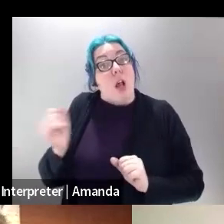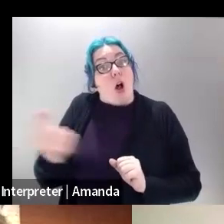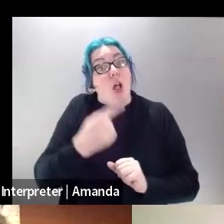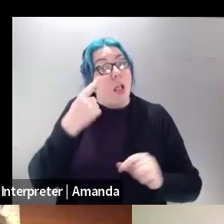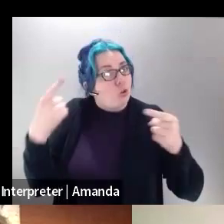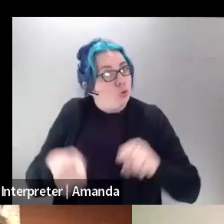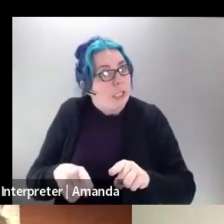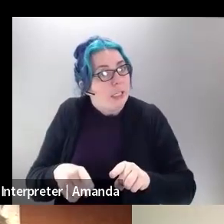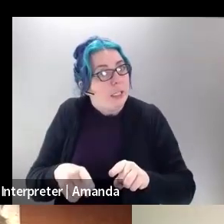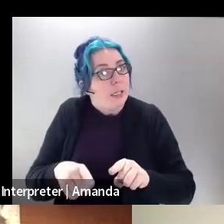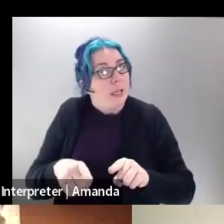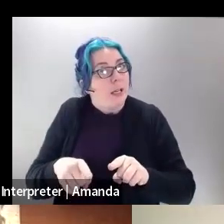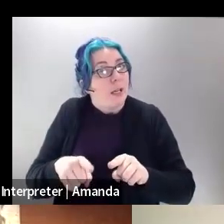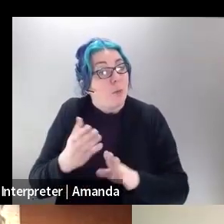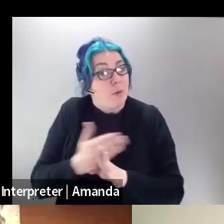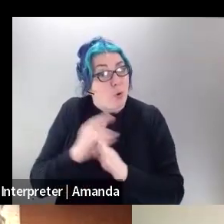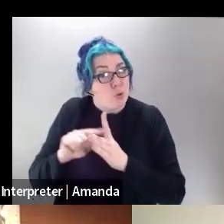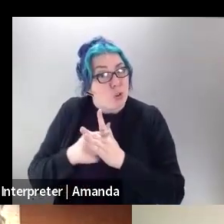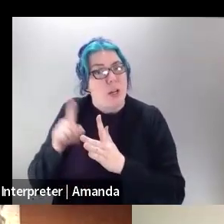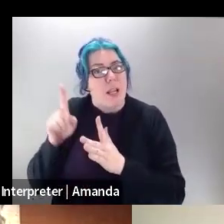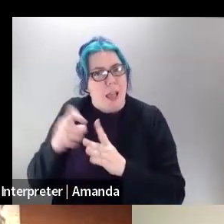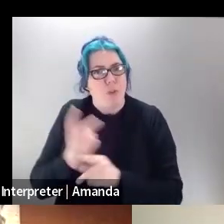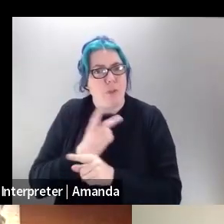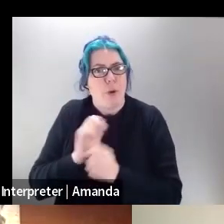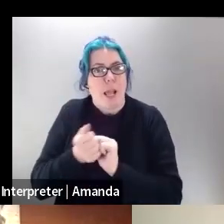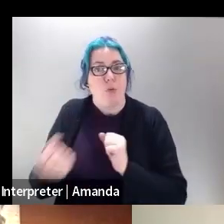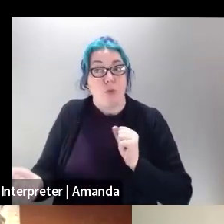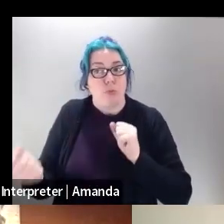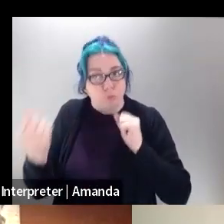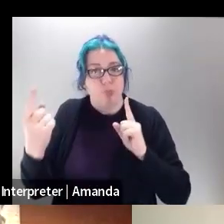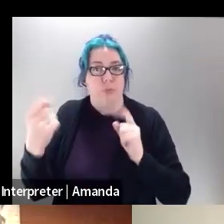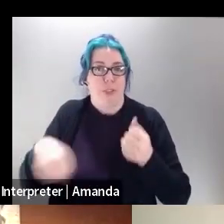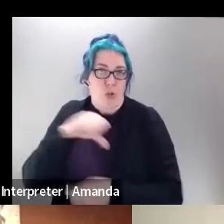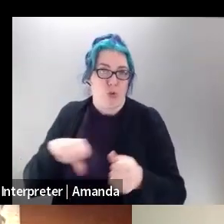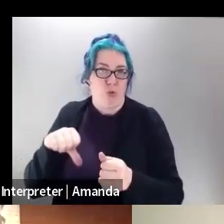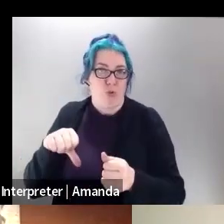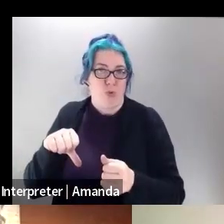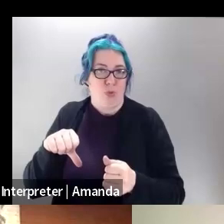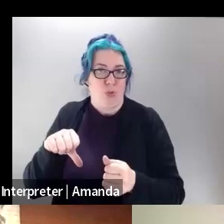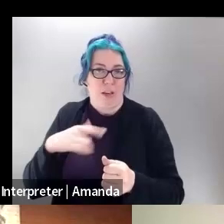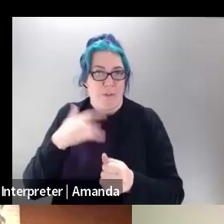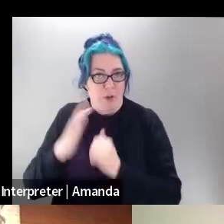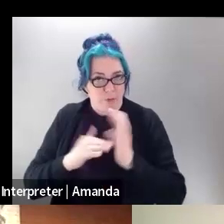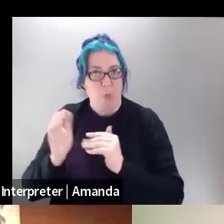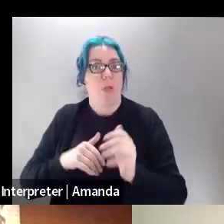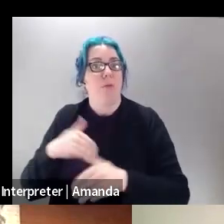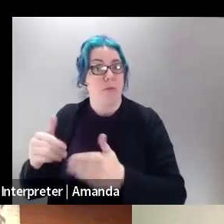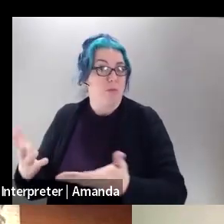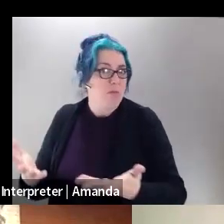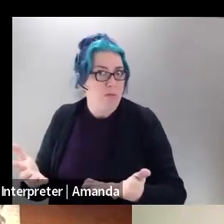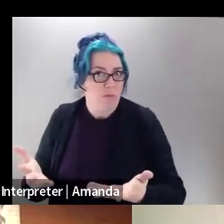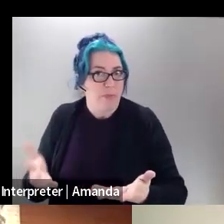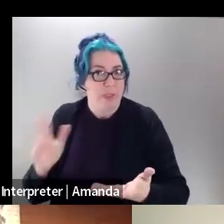really fast in some ways, right? And so one of Nina's strategies is to meet with each